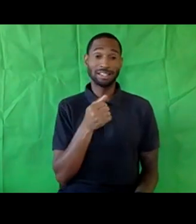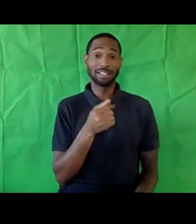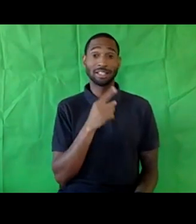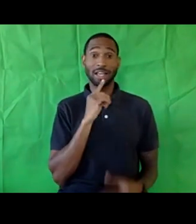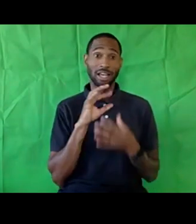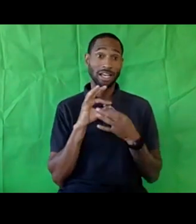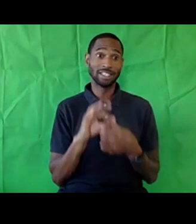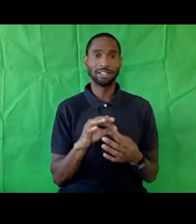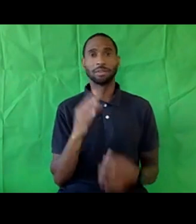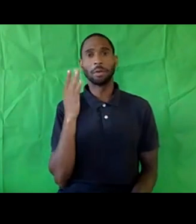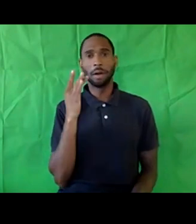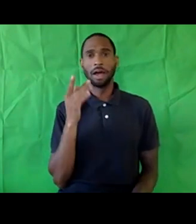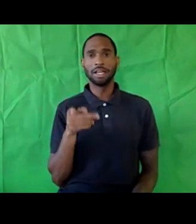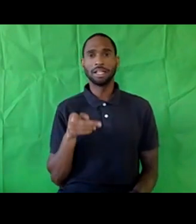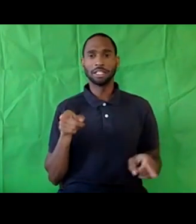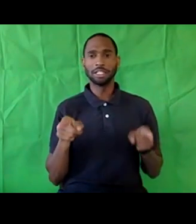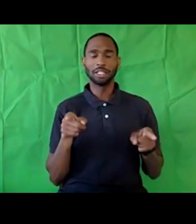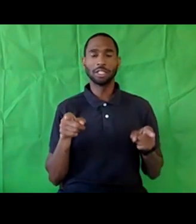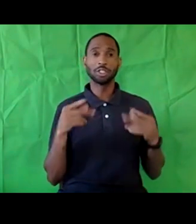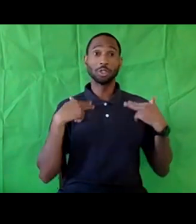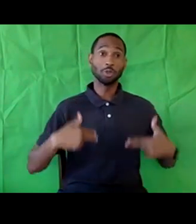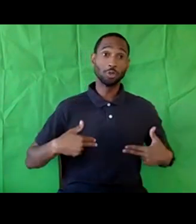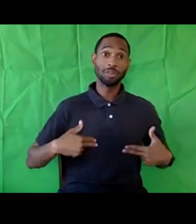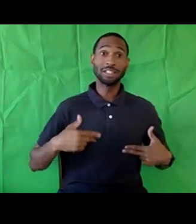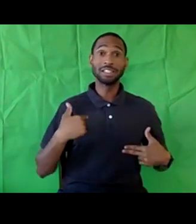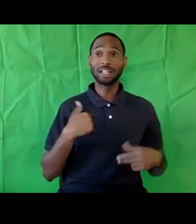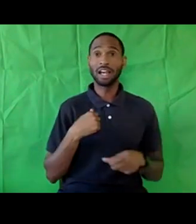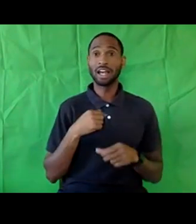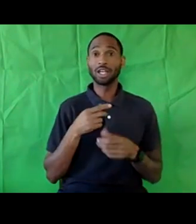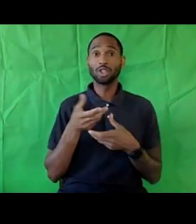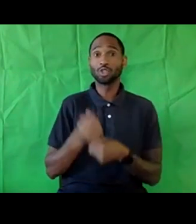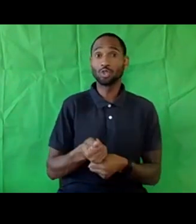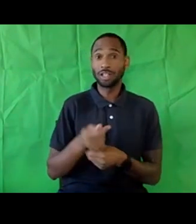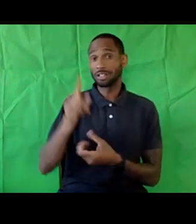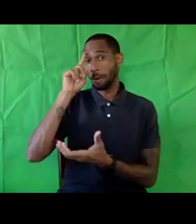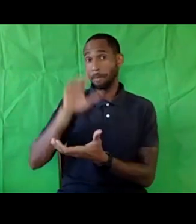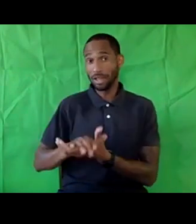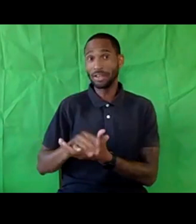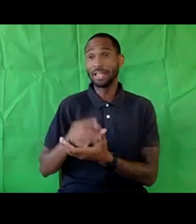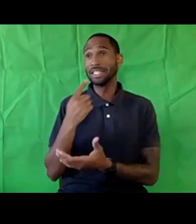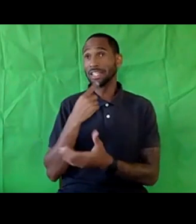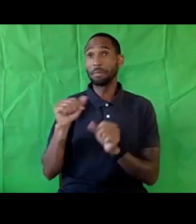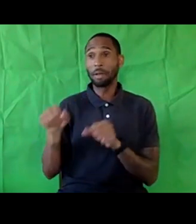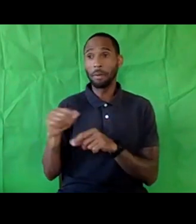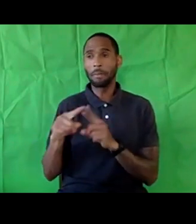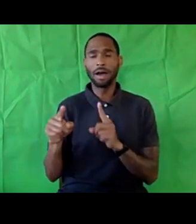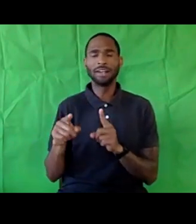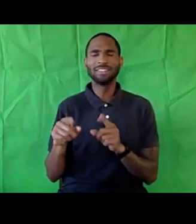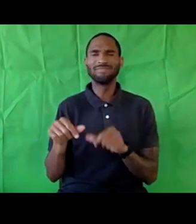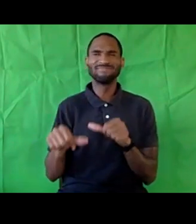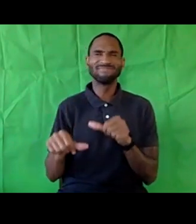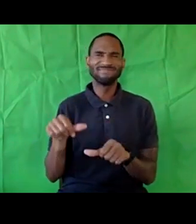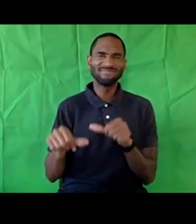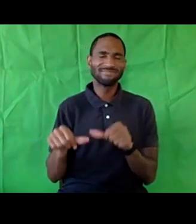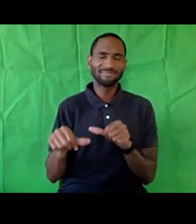exists because these great humans that I trust and believe in say it's possible, but it didn't really feel like,